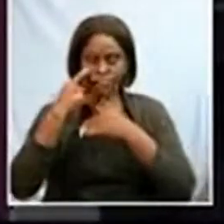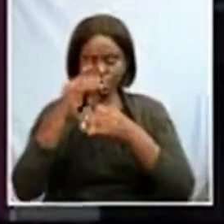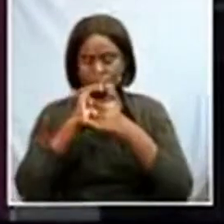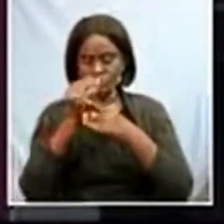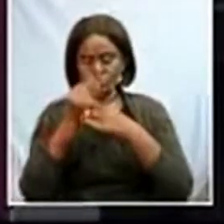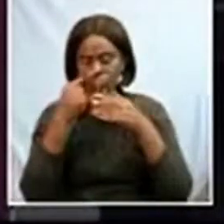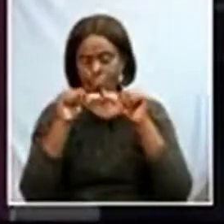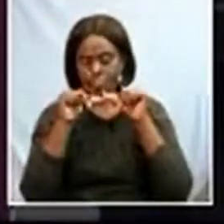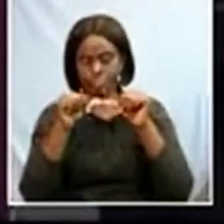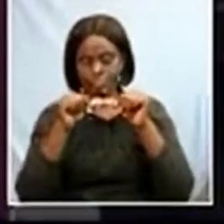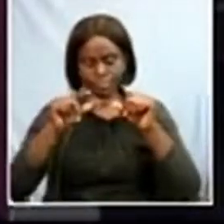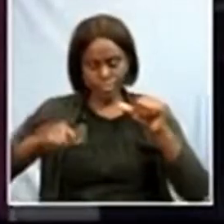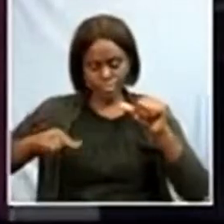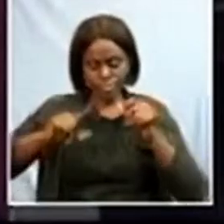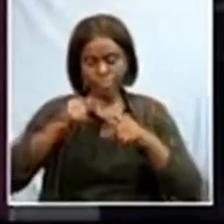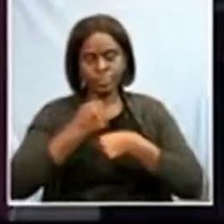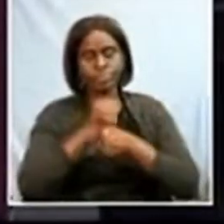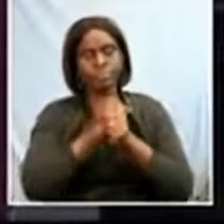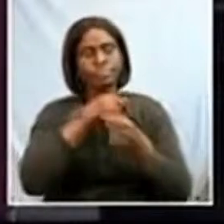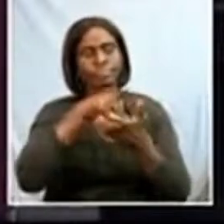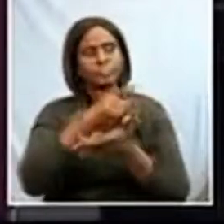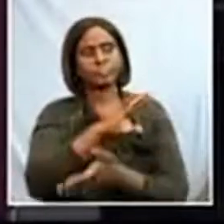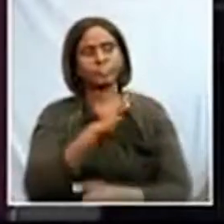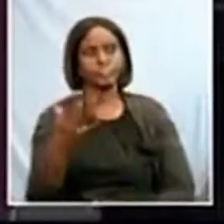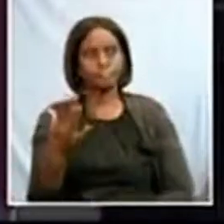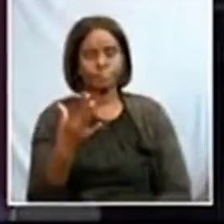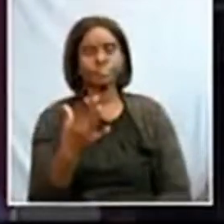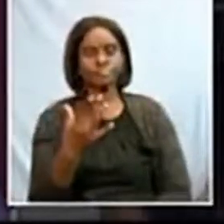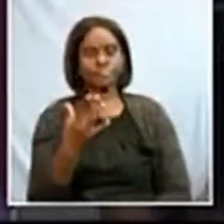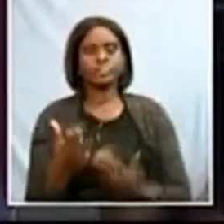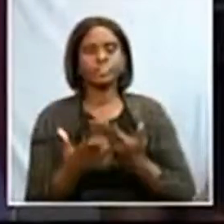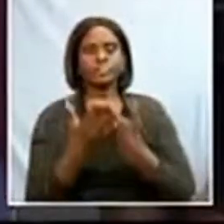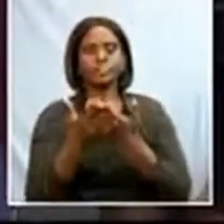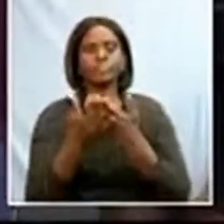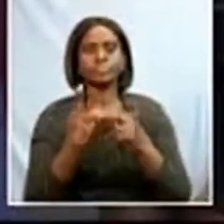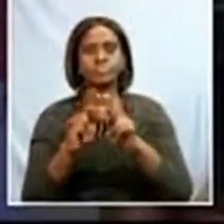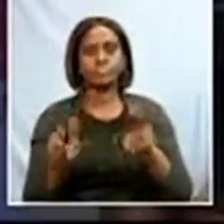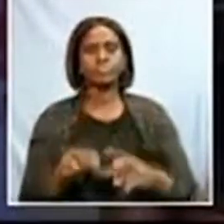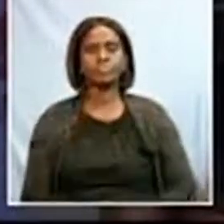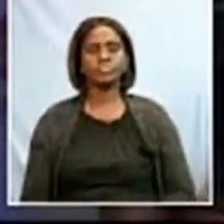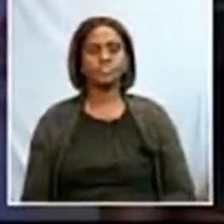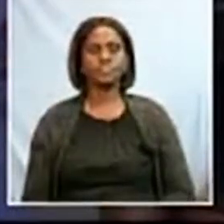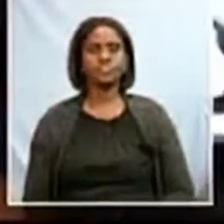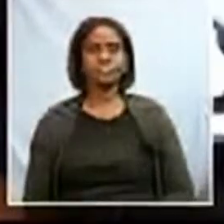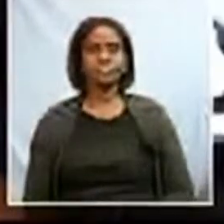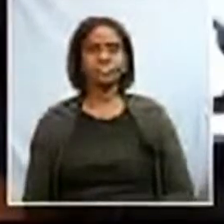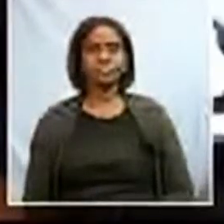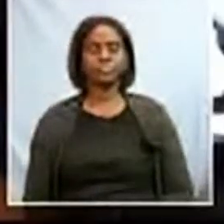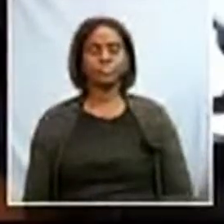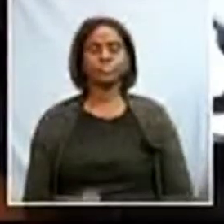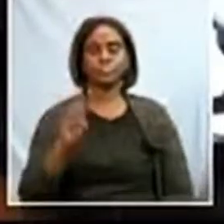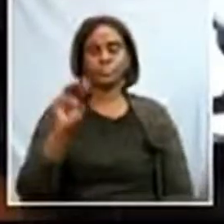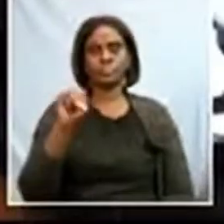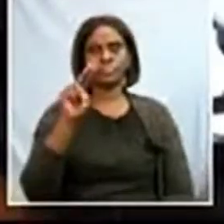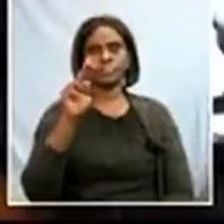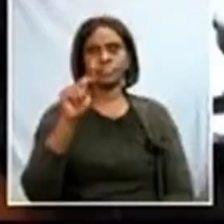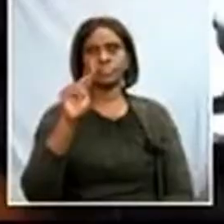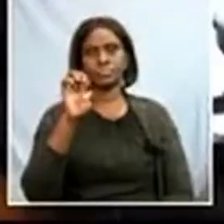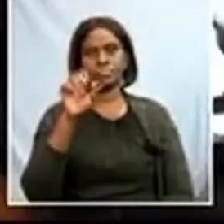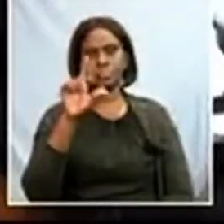still delaying to make repayment. I submit, Chair. Honorable Mtelo, follow-up. Secretary,